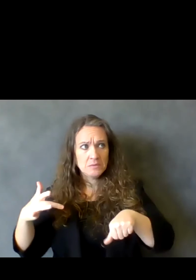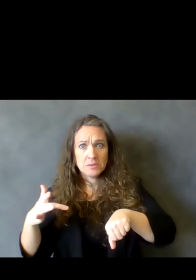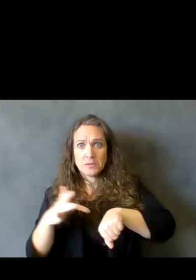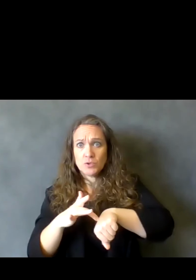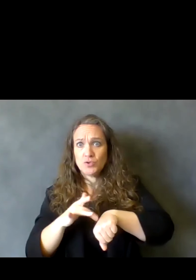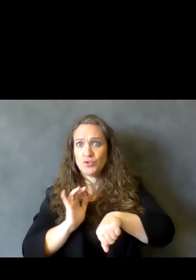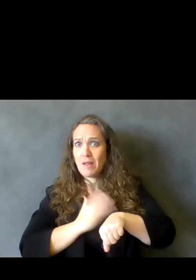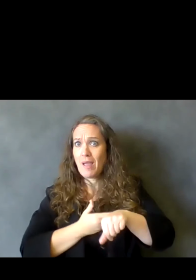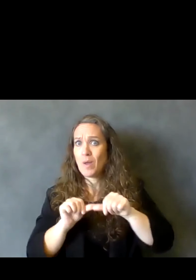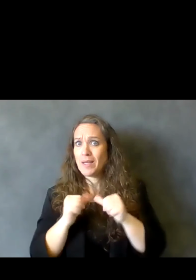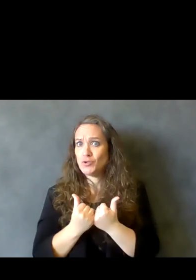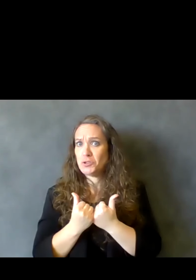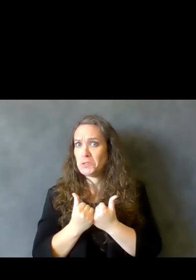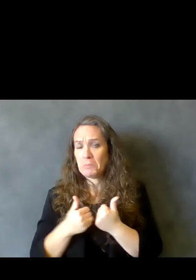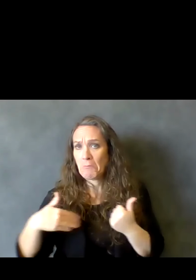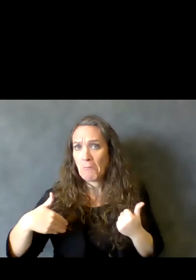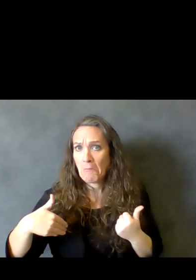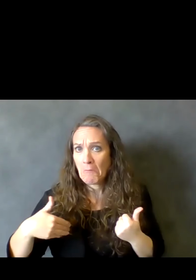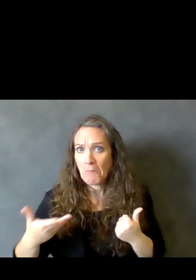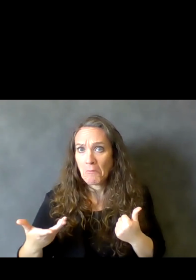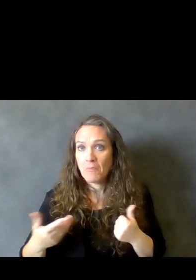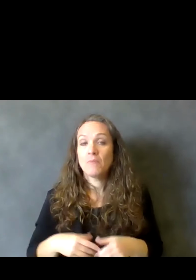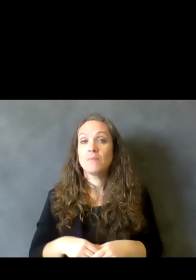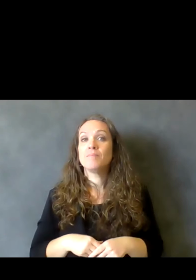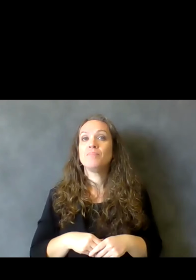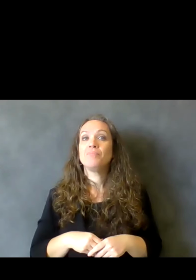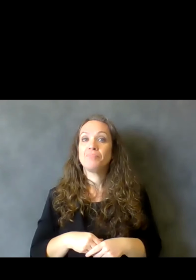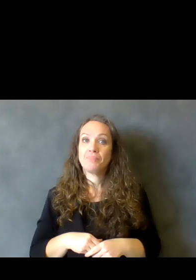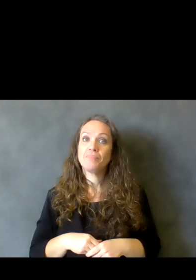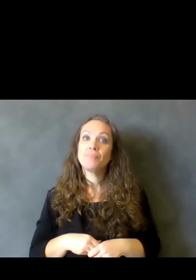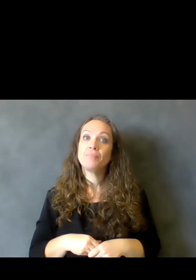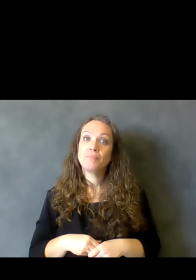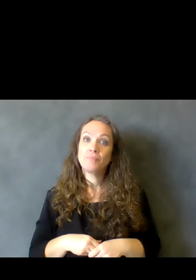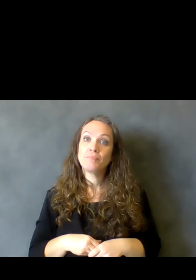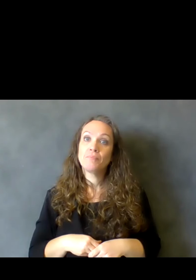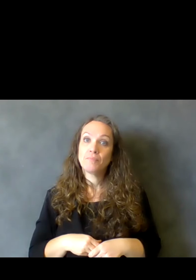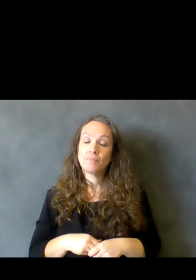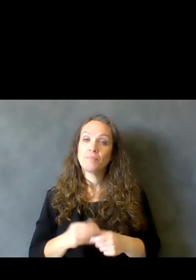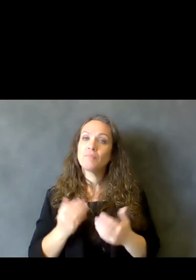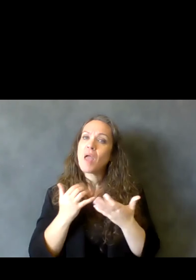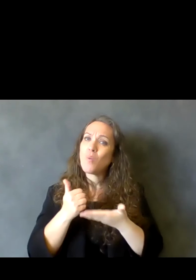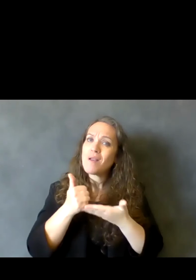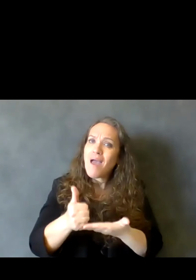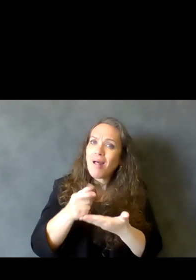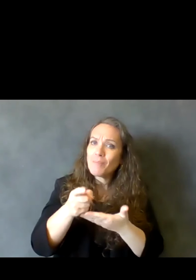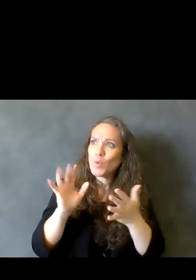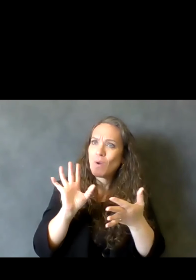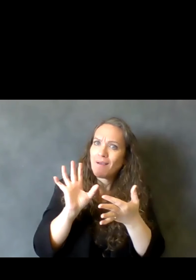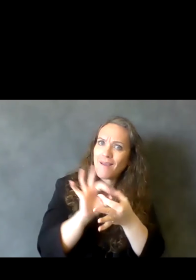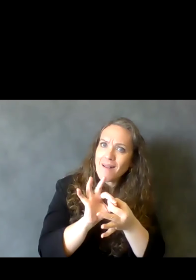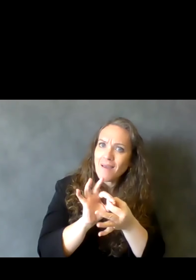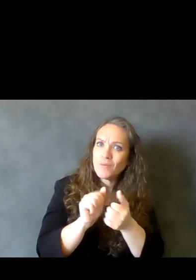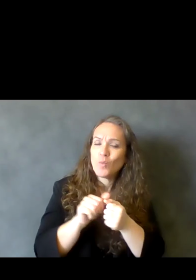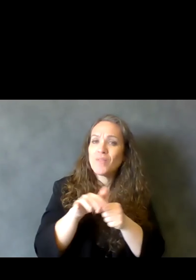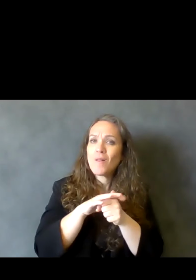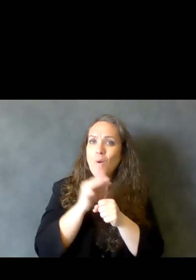And I would like to help you guys to connect with the local tribes, because I'm related to